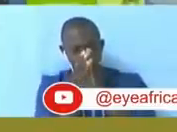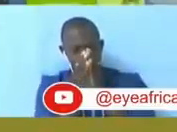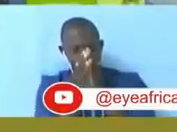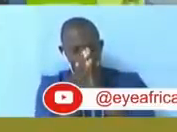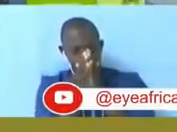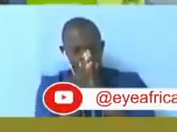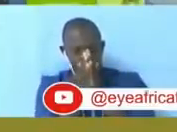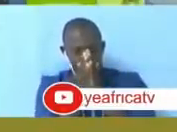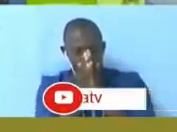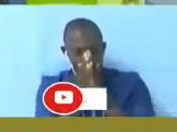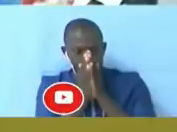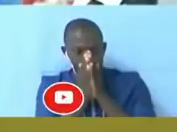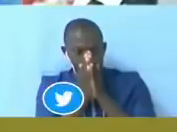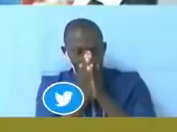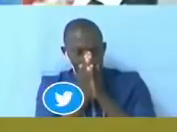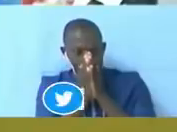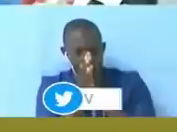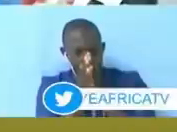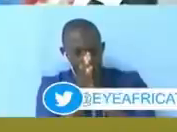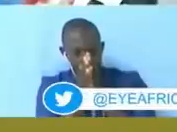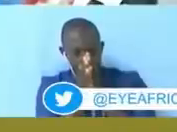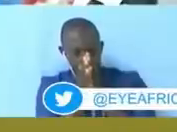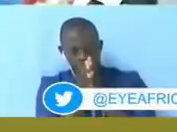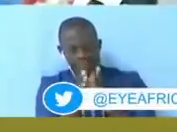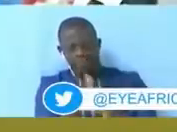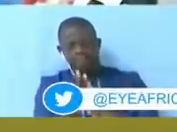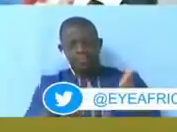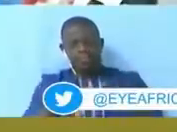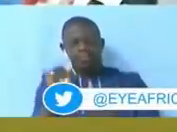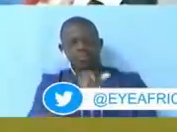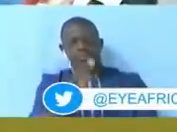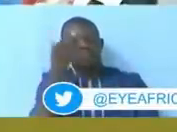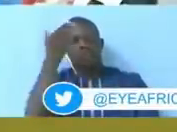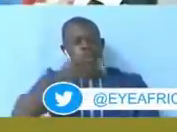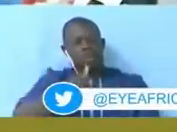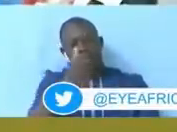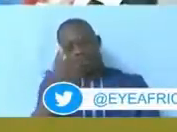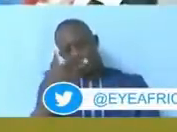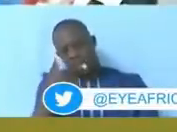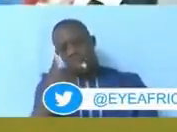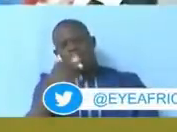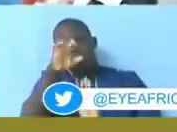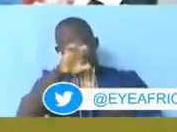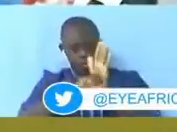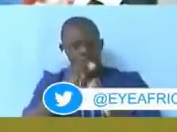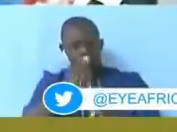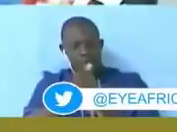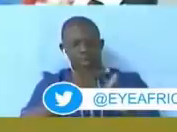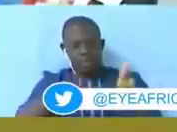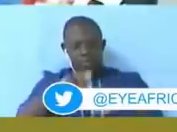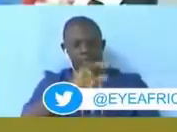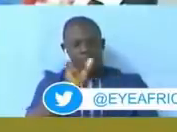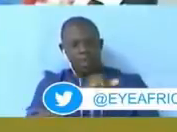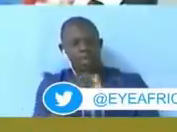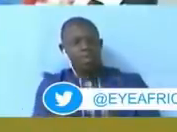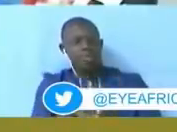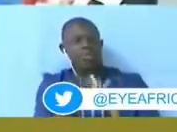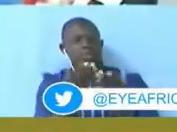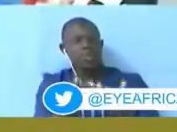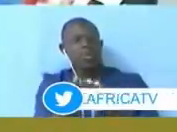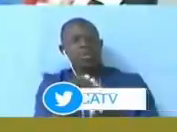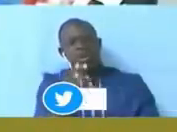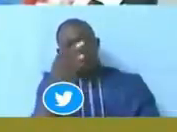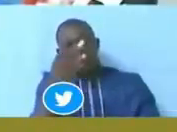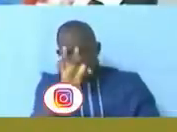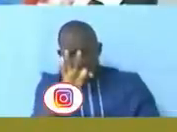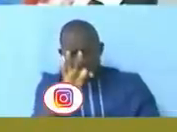But it was not in practical operation because, as we speak right now, it is not something that actually operates in the court